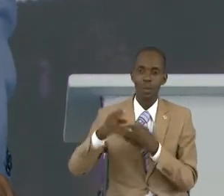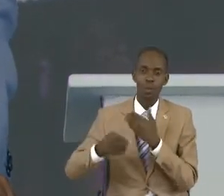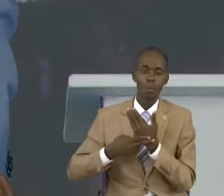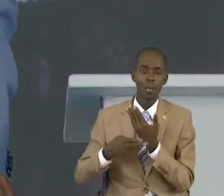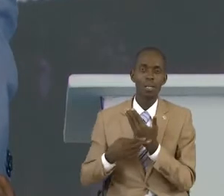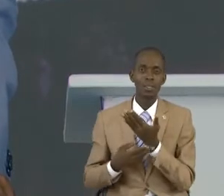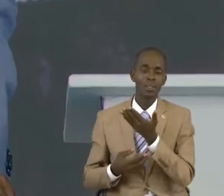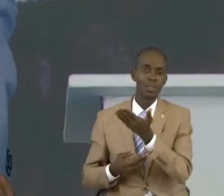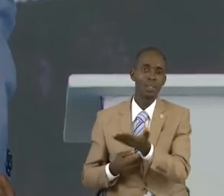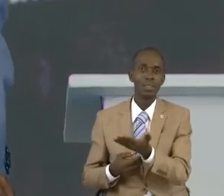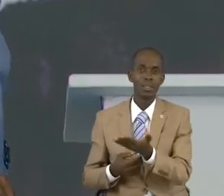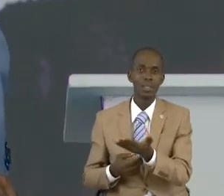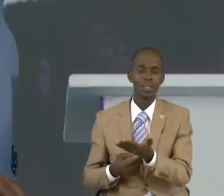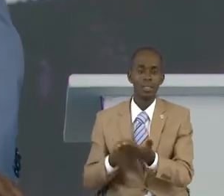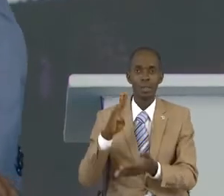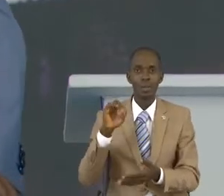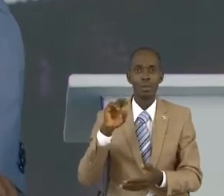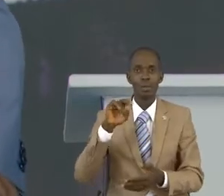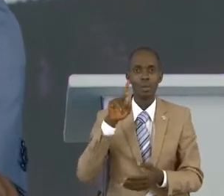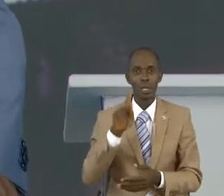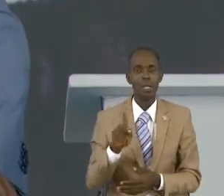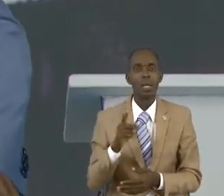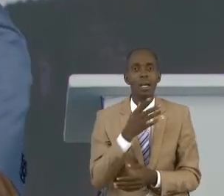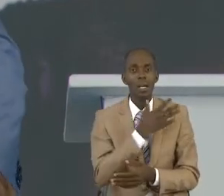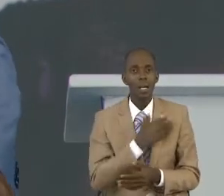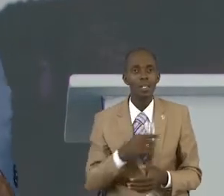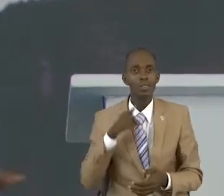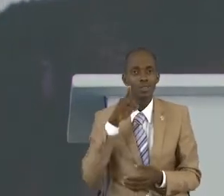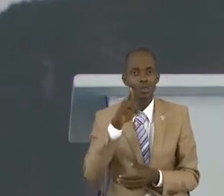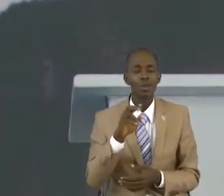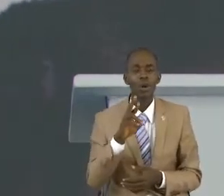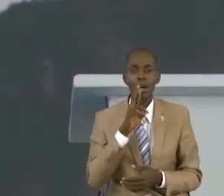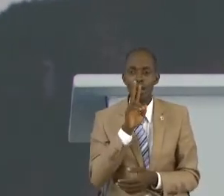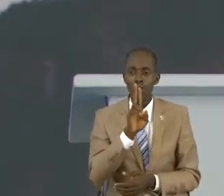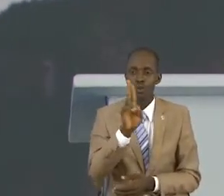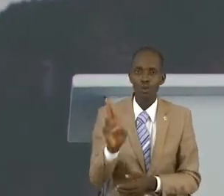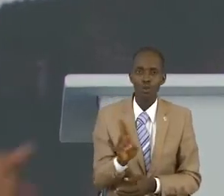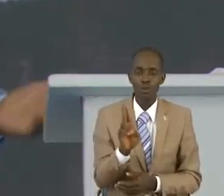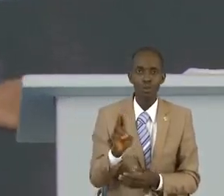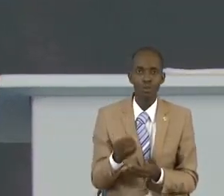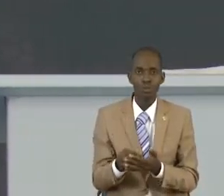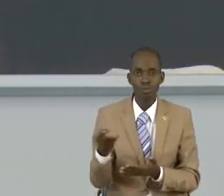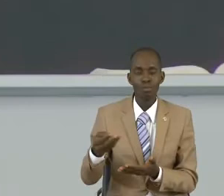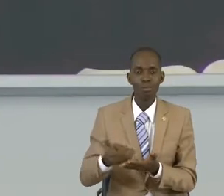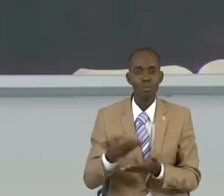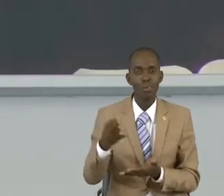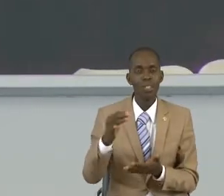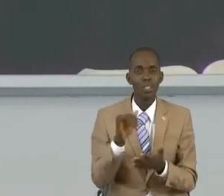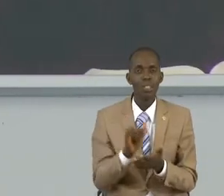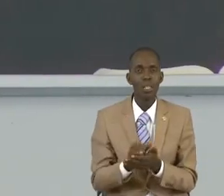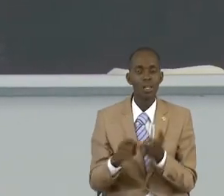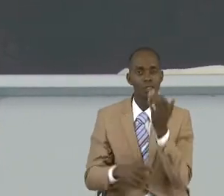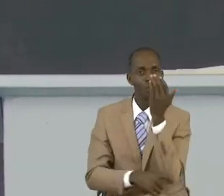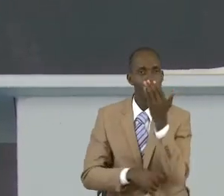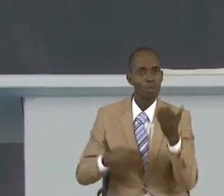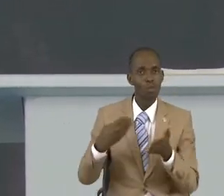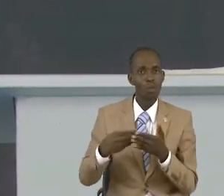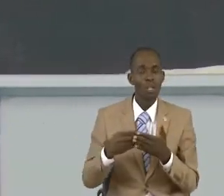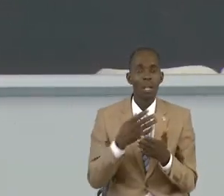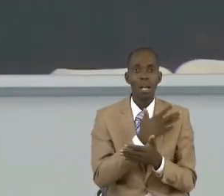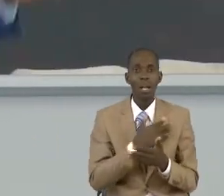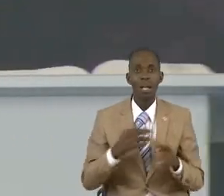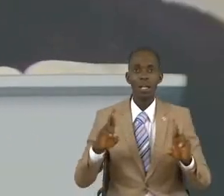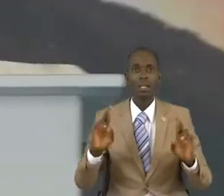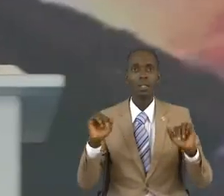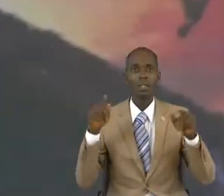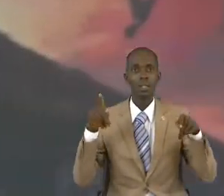it's there. And you are spending stolen money. And the rapture takes place.